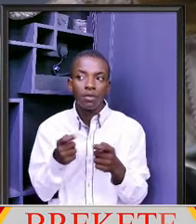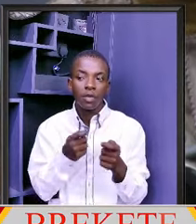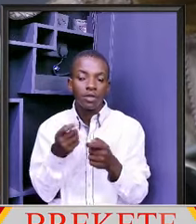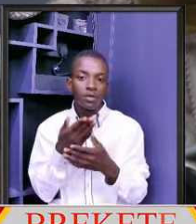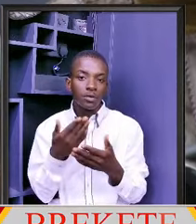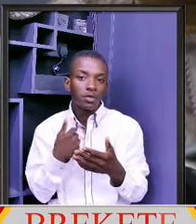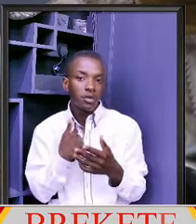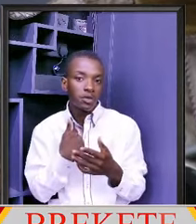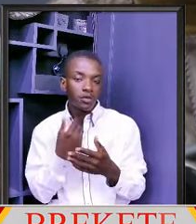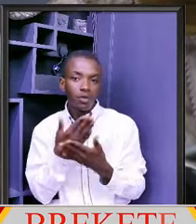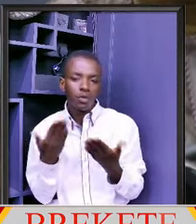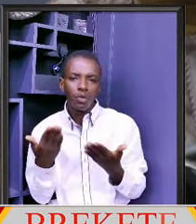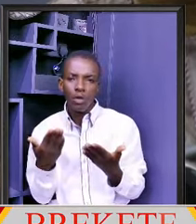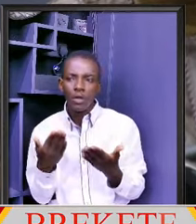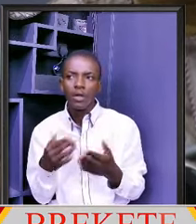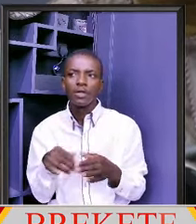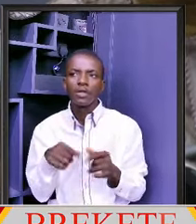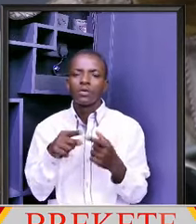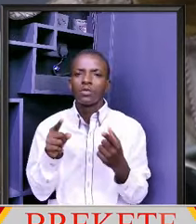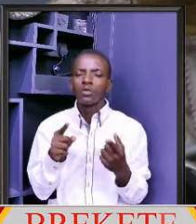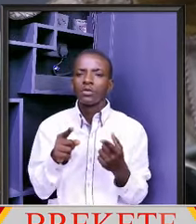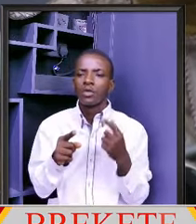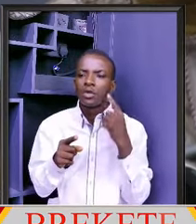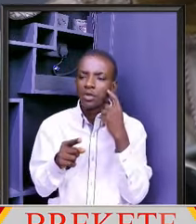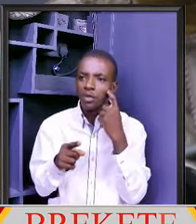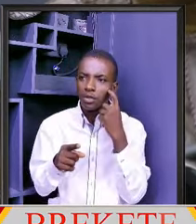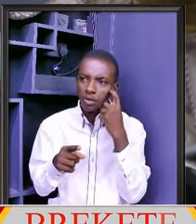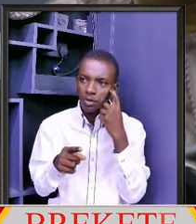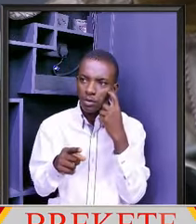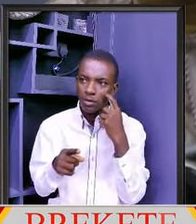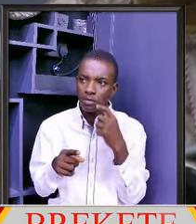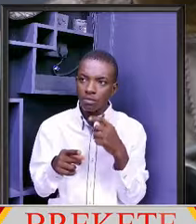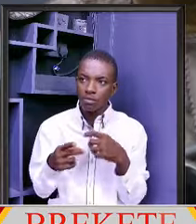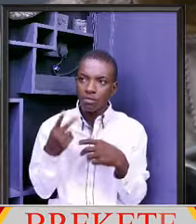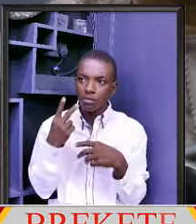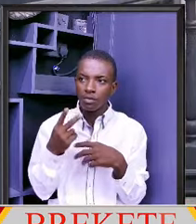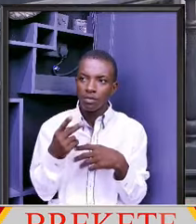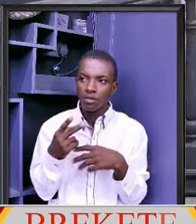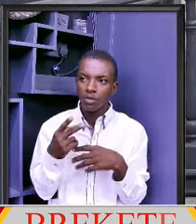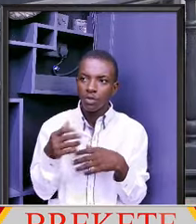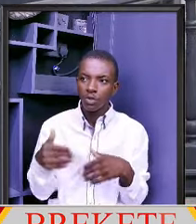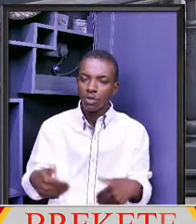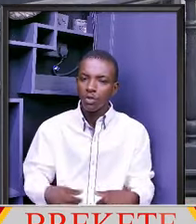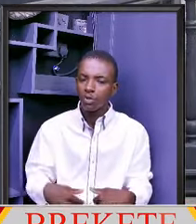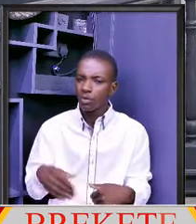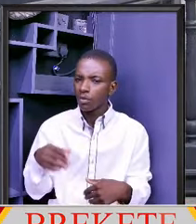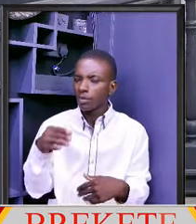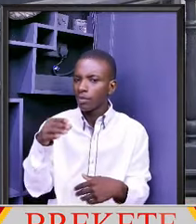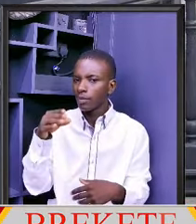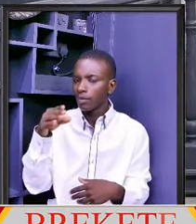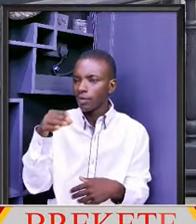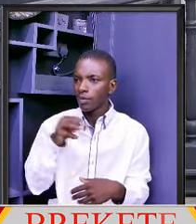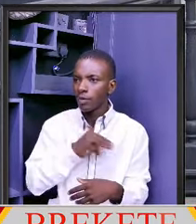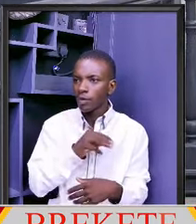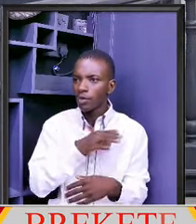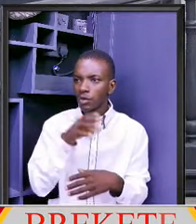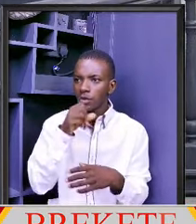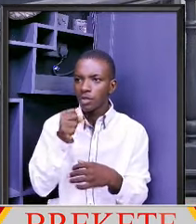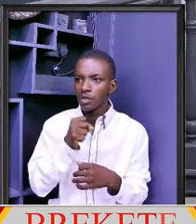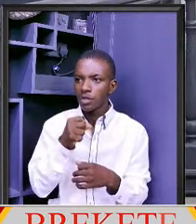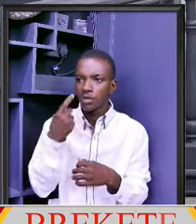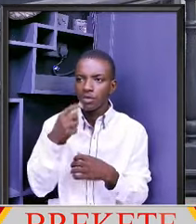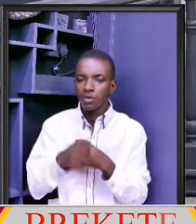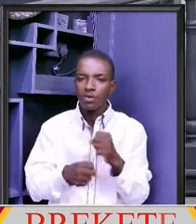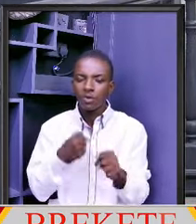somewhere. And now went to Beauty Hotel. I say, Beauty member, at your age, you have suffered a lot for